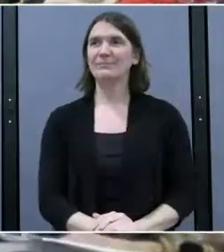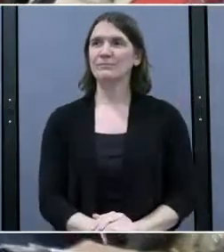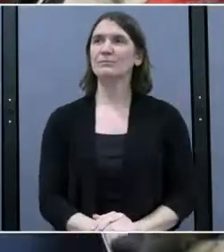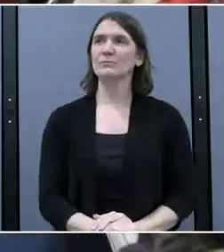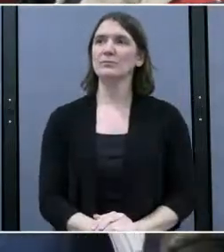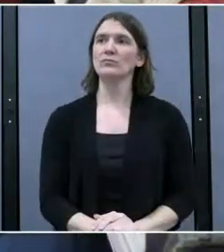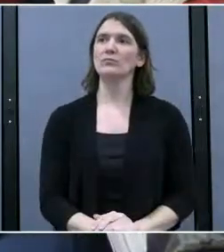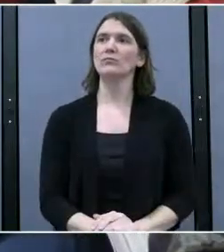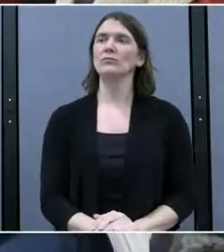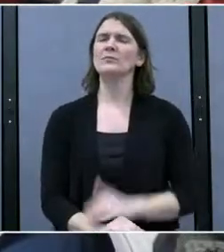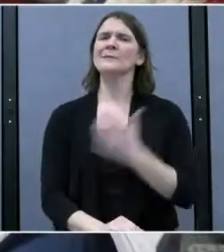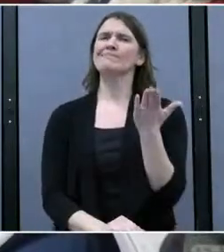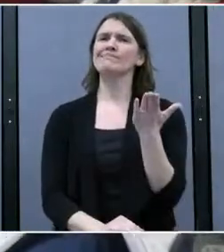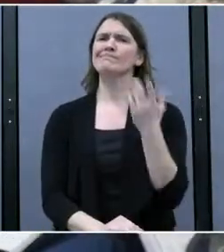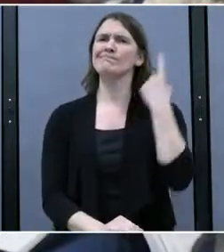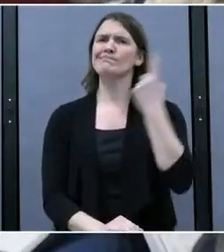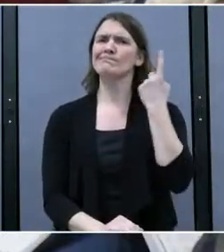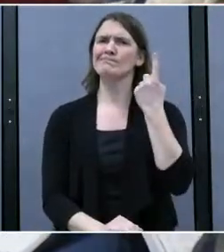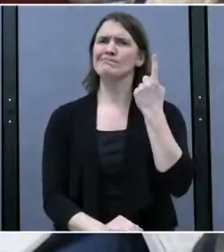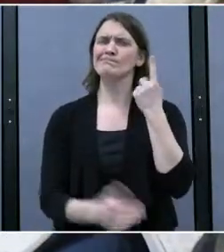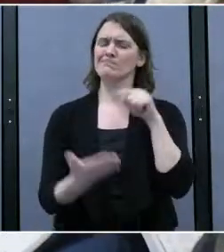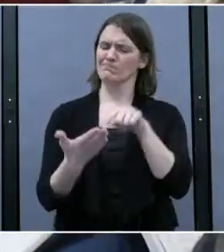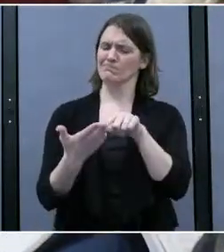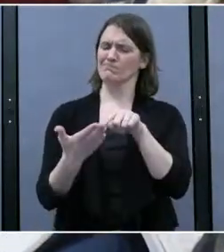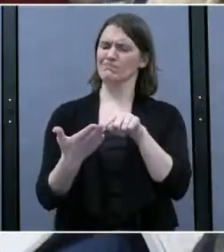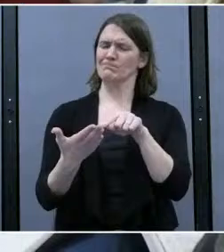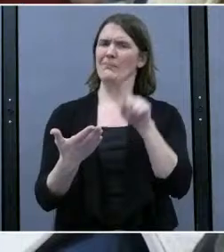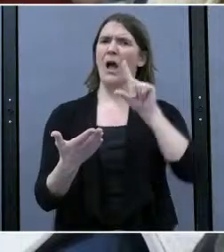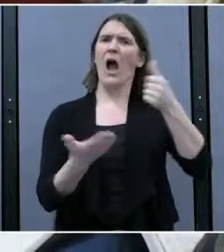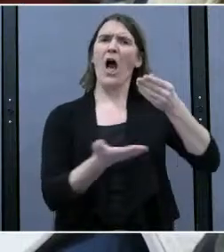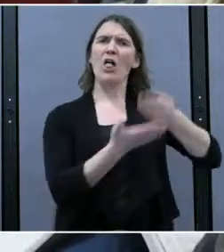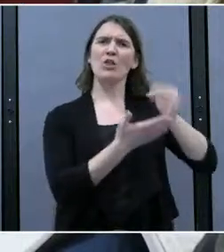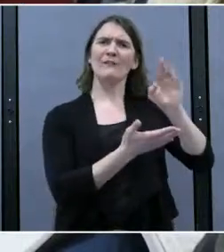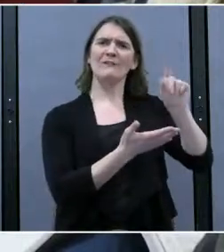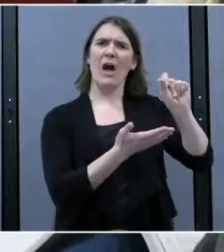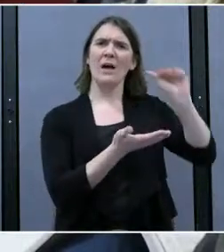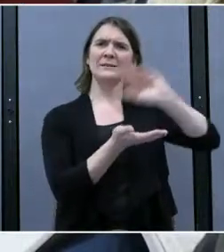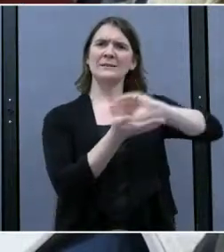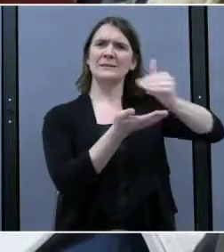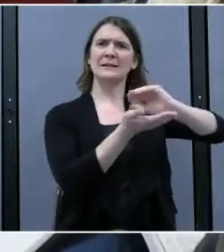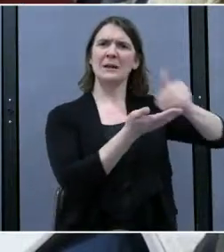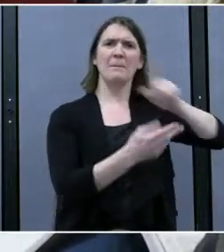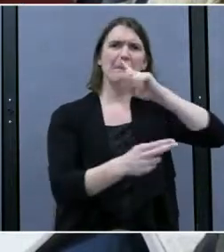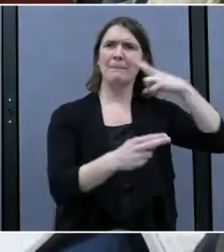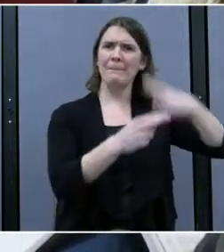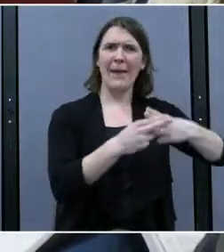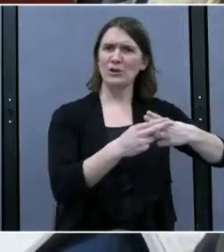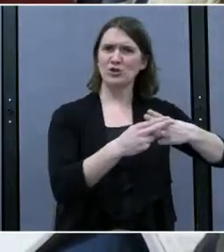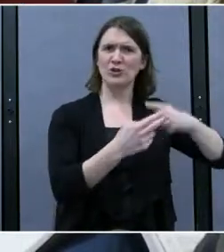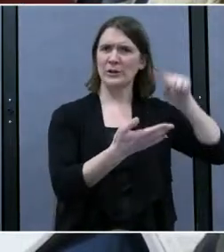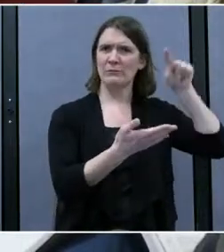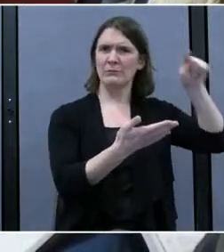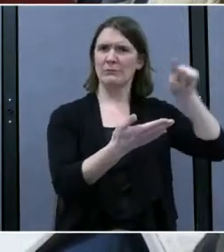I'm wondering why the information for the other funds is not in this booklet, and